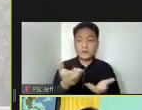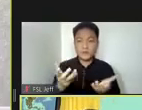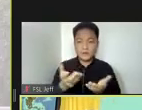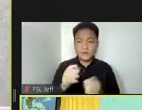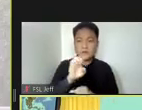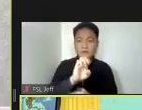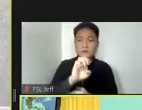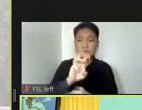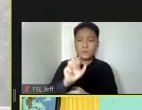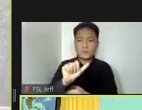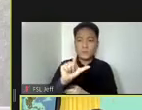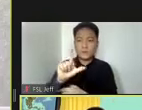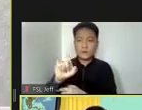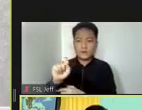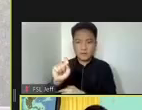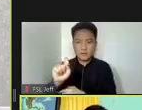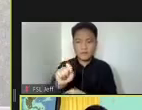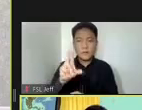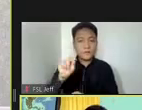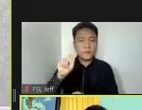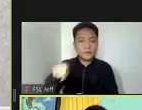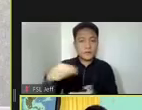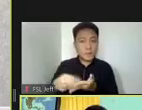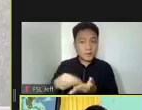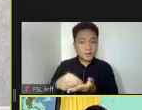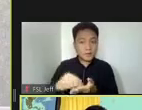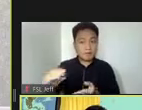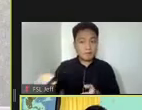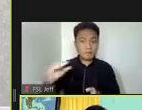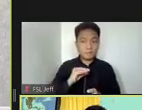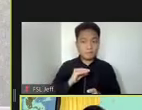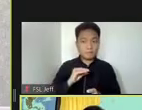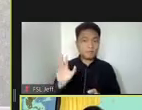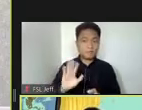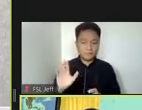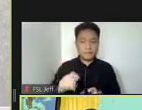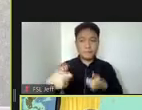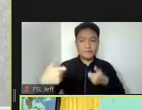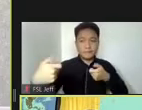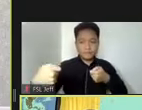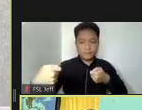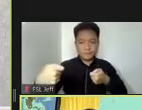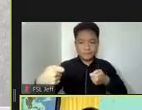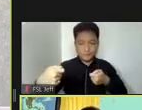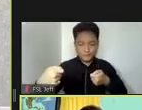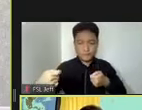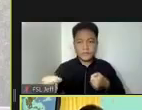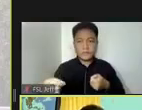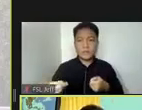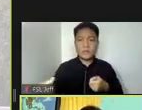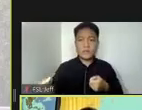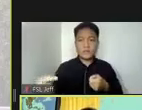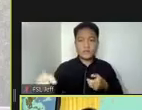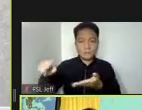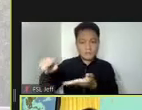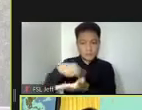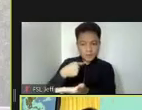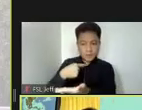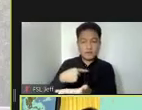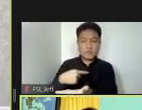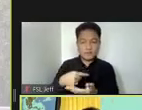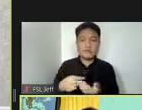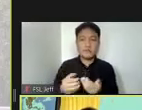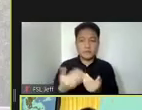We are working with our communities on this. Coffee for Peace wants to bring the produce of our